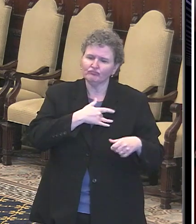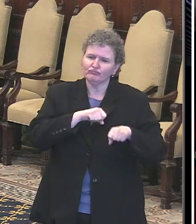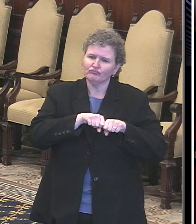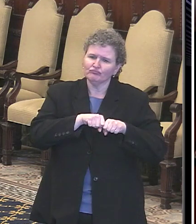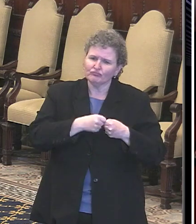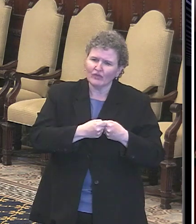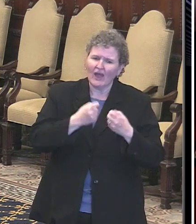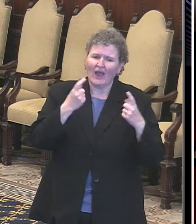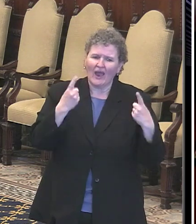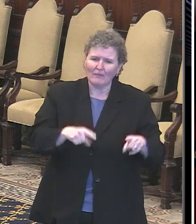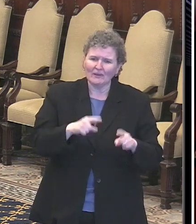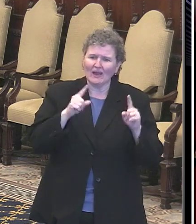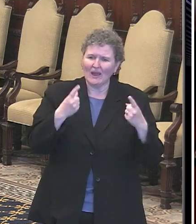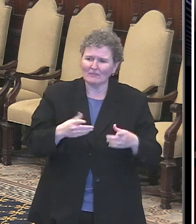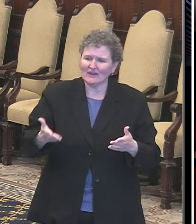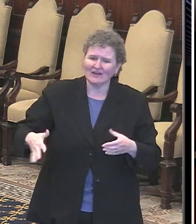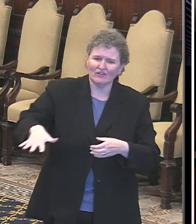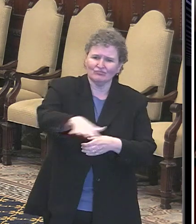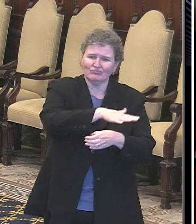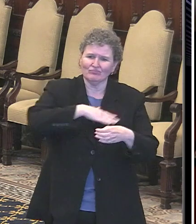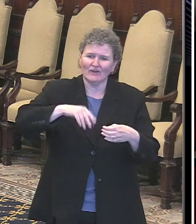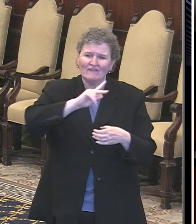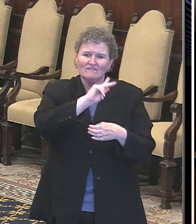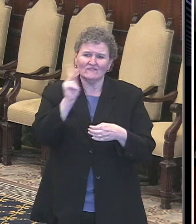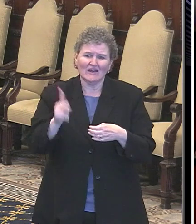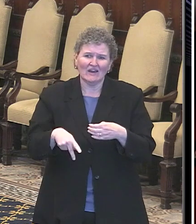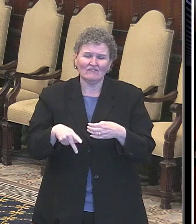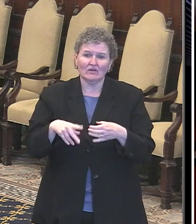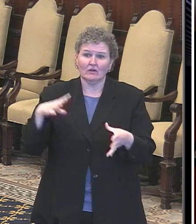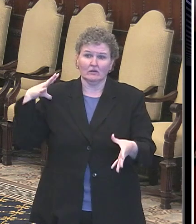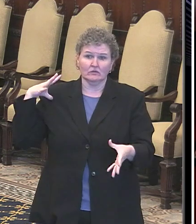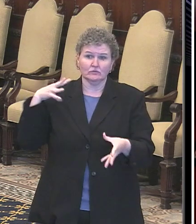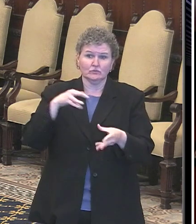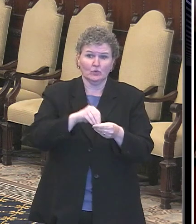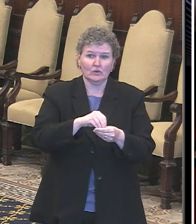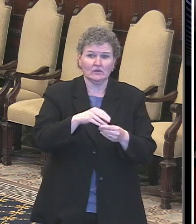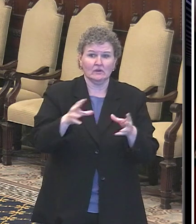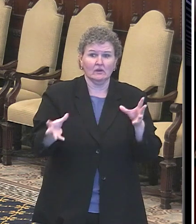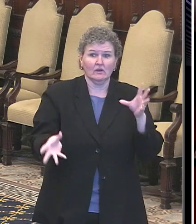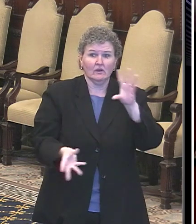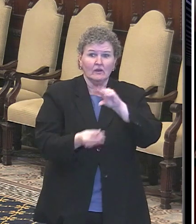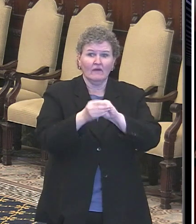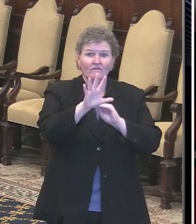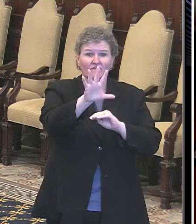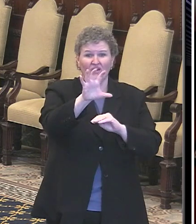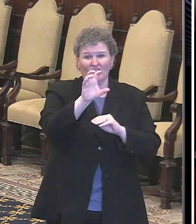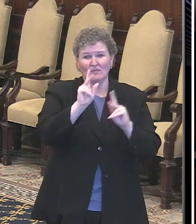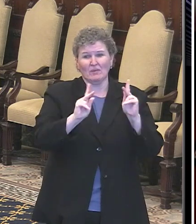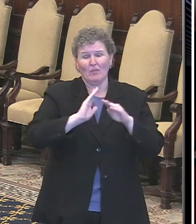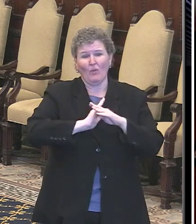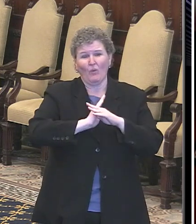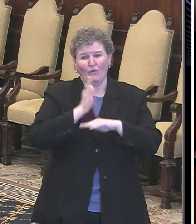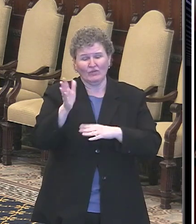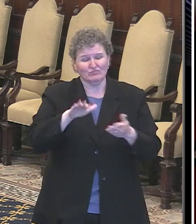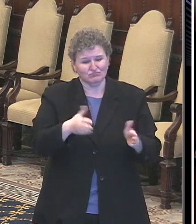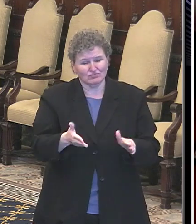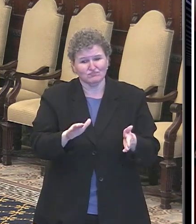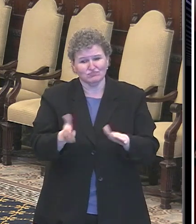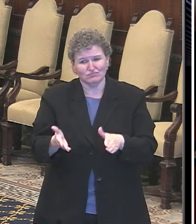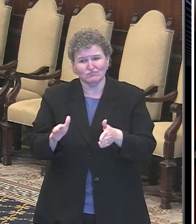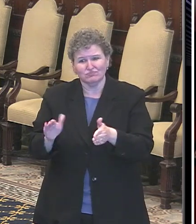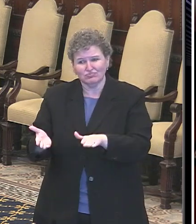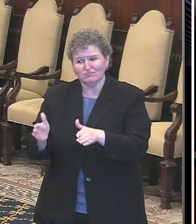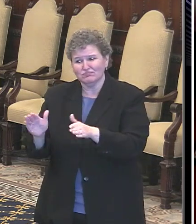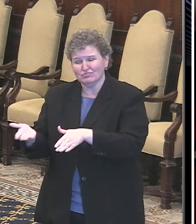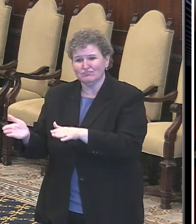against COVID-19. With today's newly reported deaths, more than 500 Philadelphians have perished due to the virus. That's 500 of